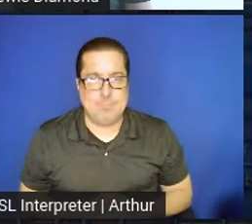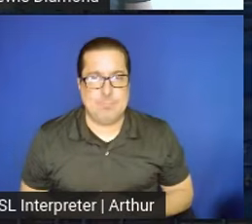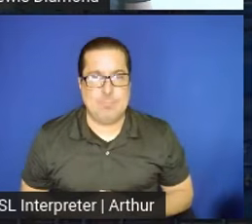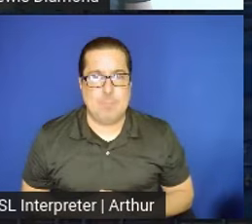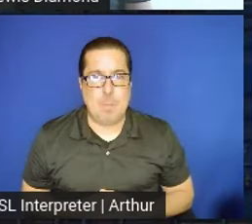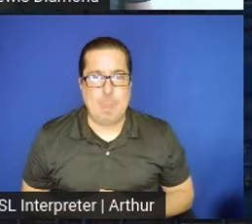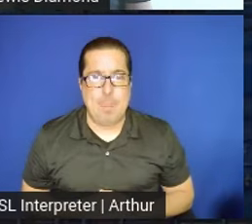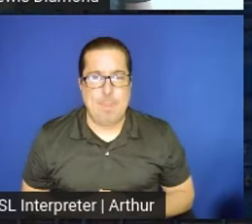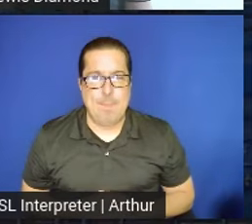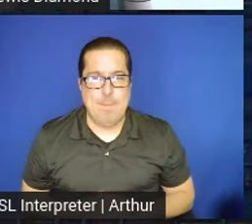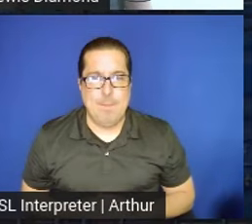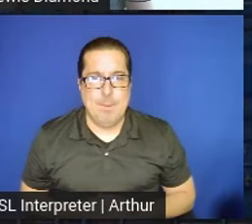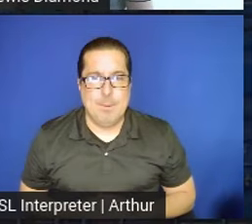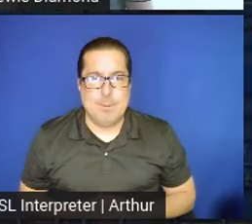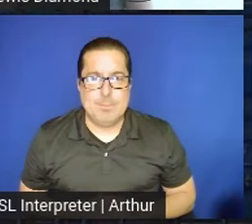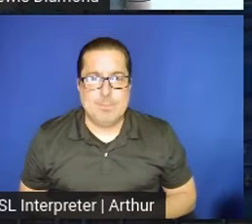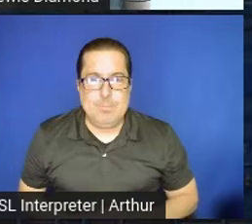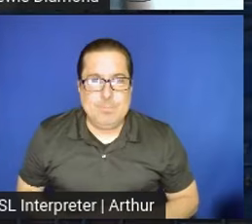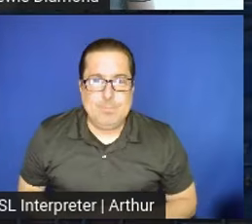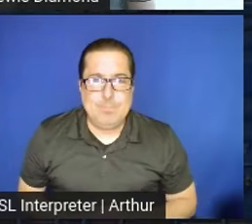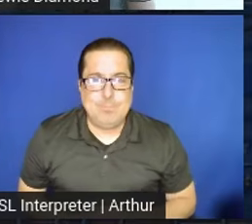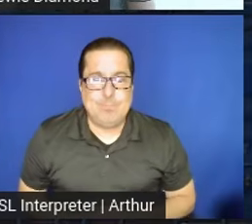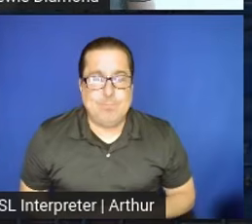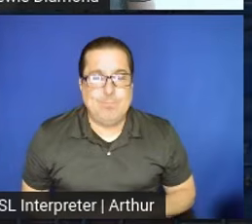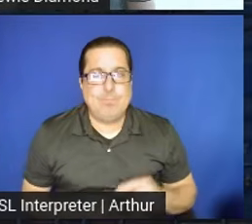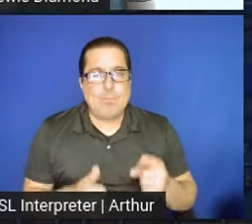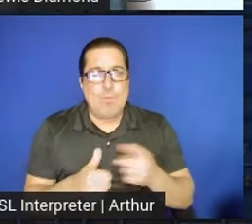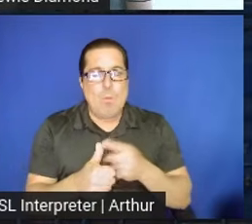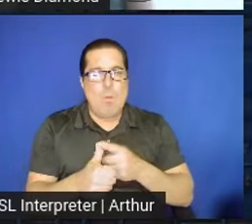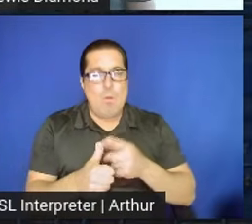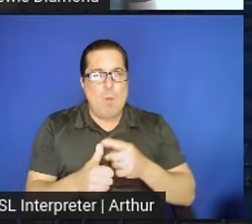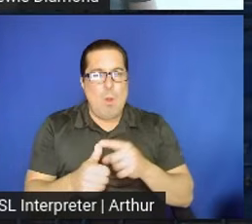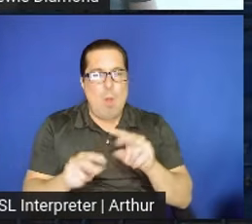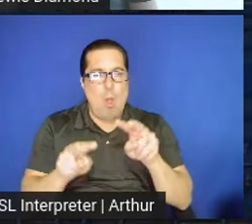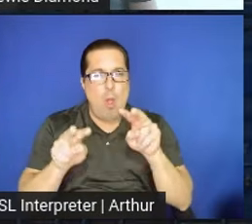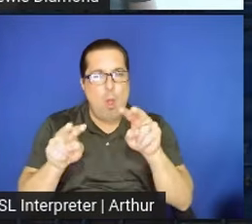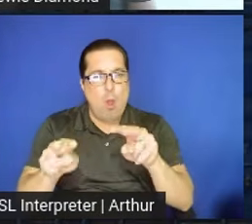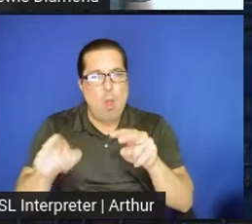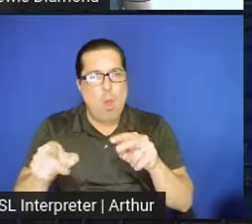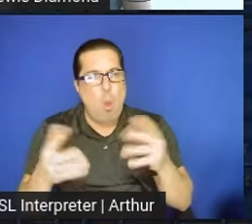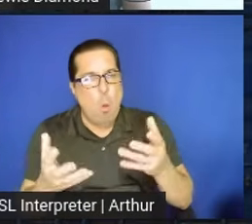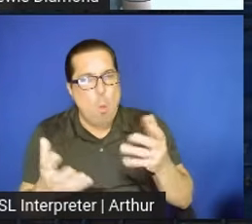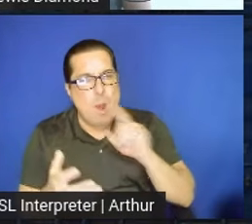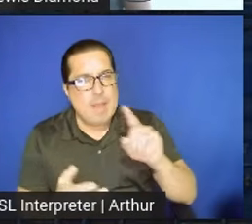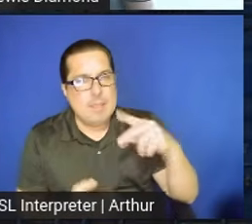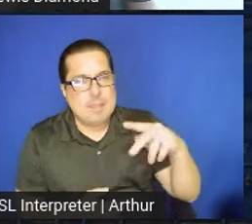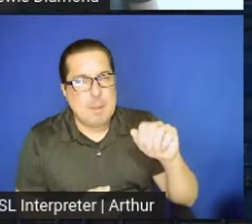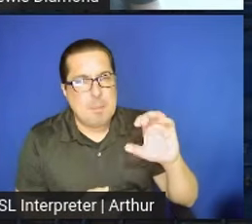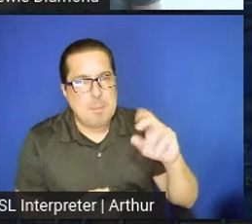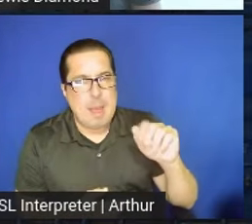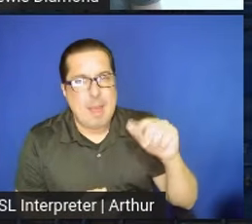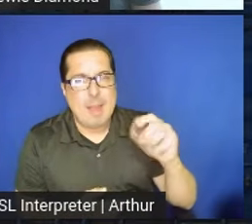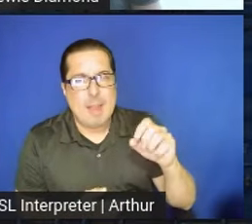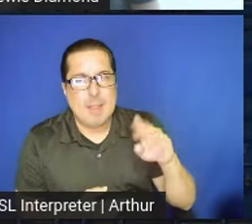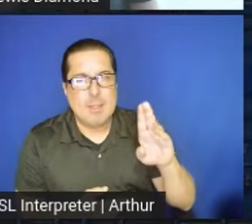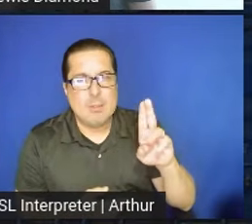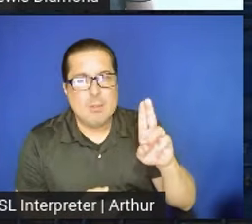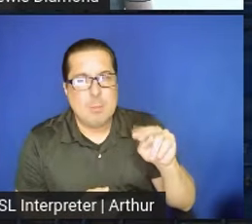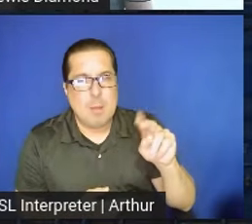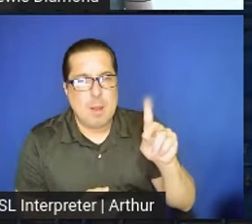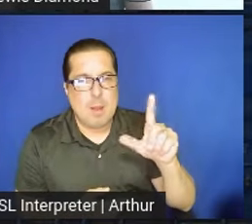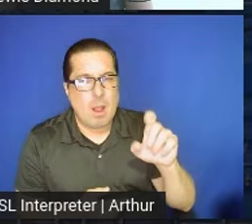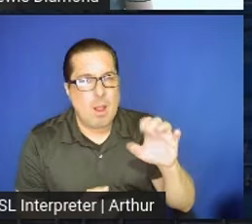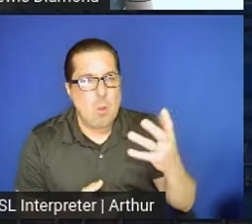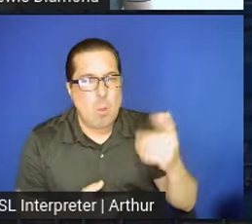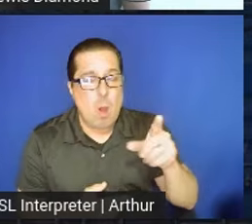And let's first look at what is a package bundle. So the way we're managing